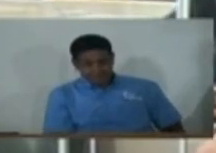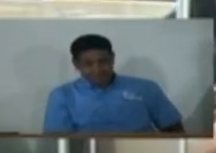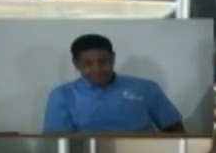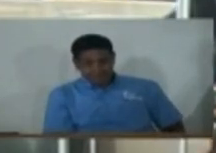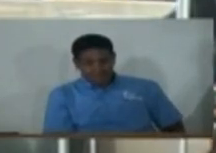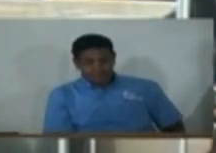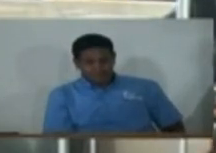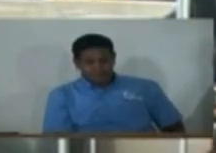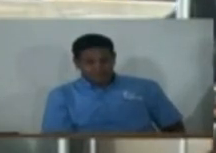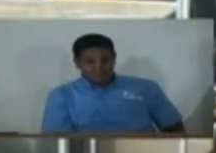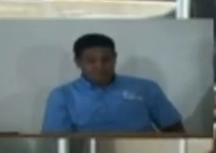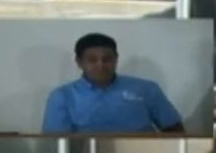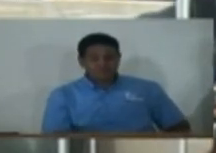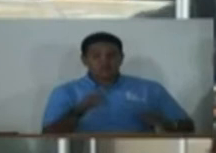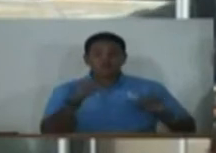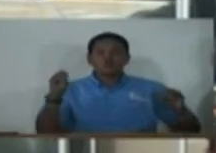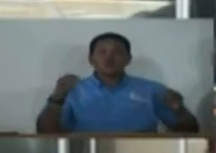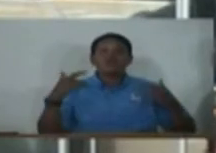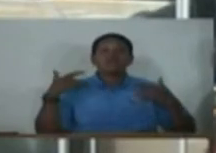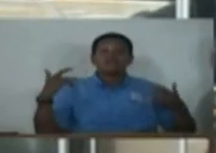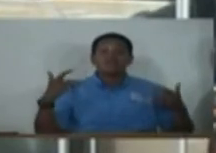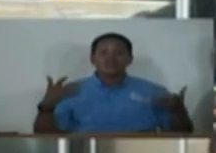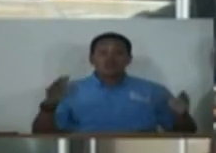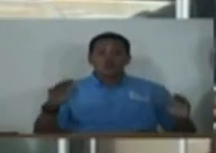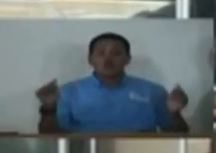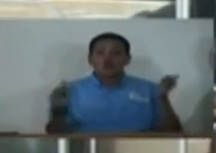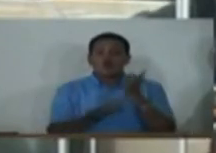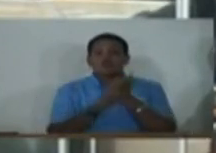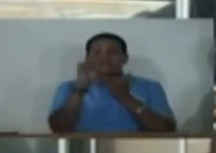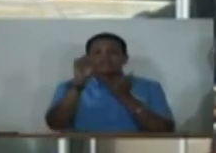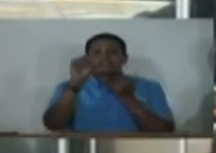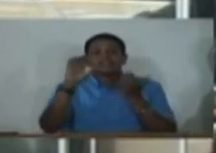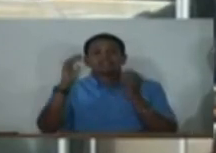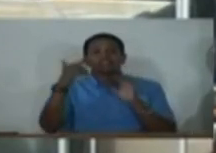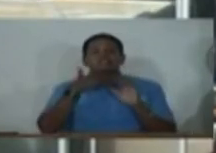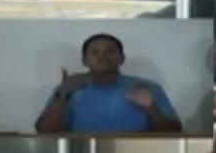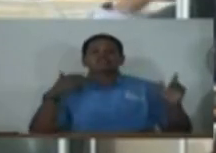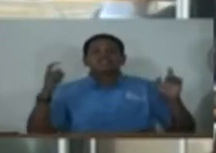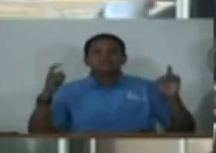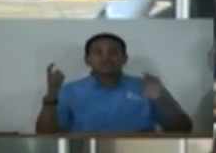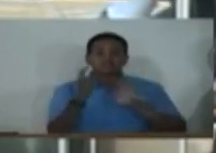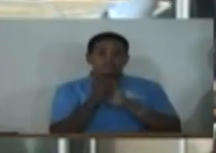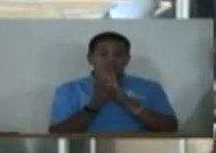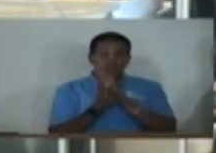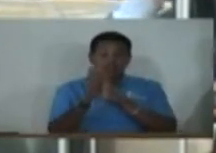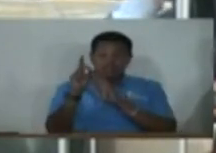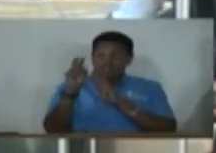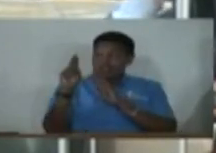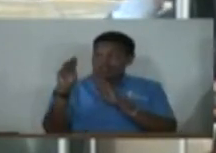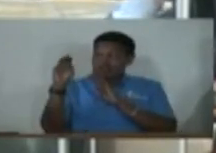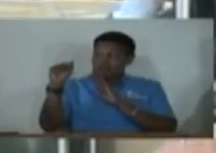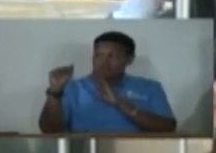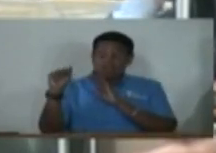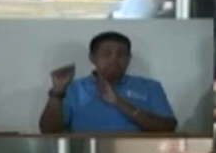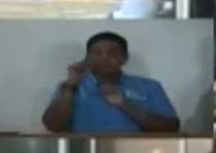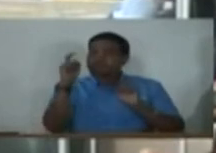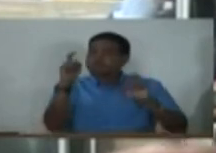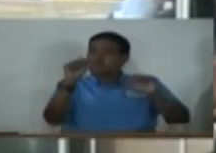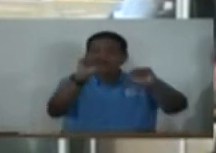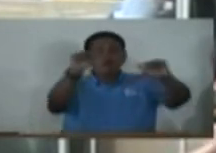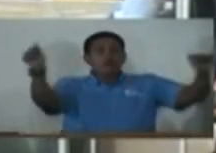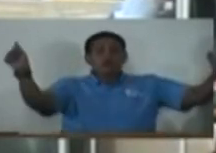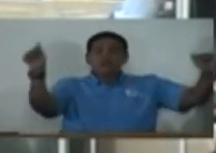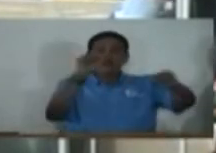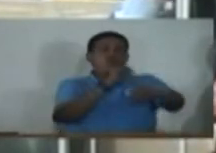sanctioned under the DRMA. The DRMA does not give any authority for